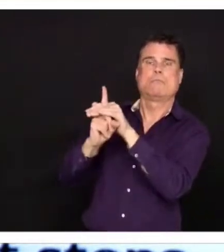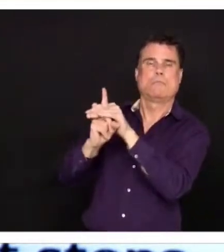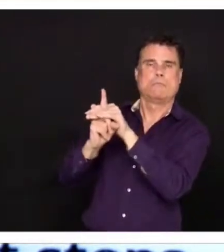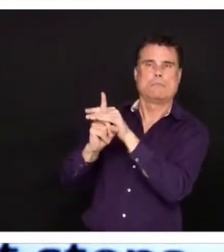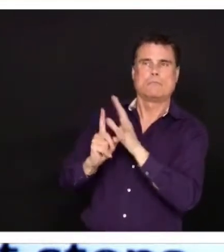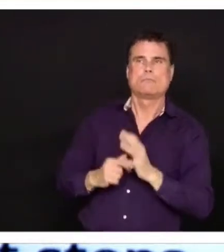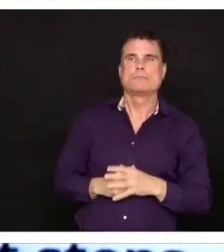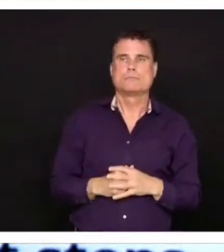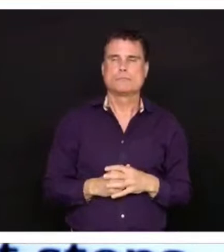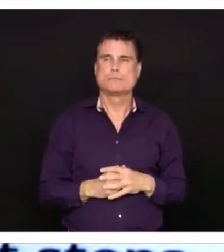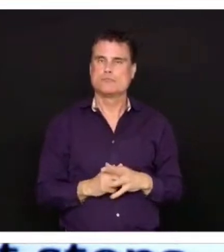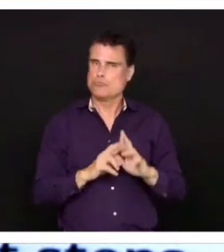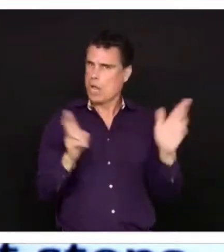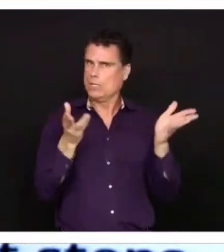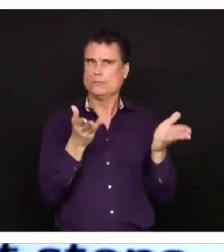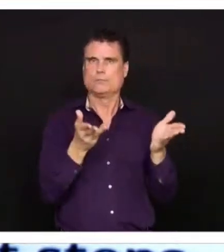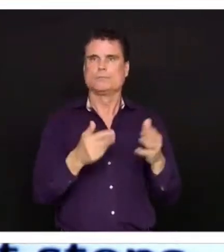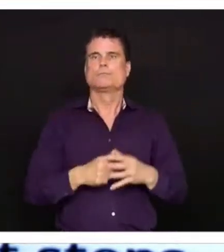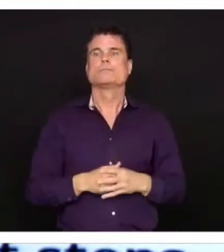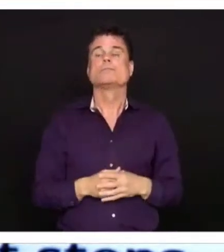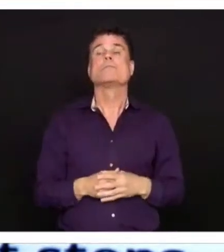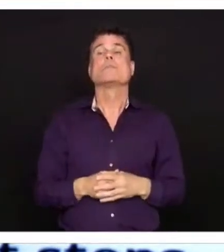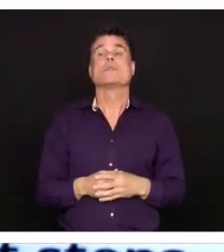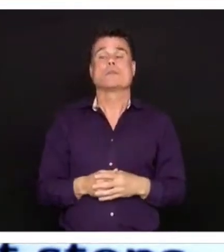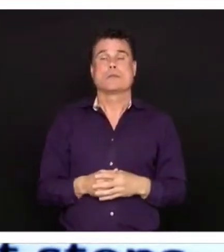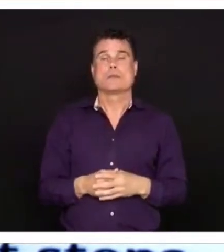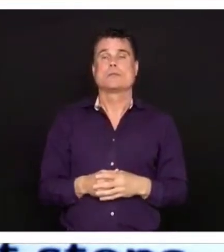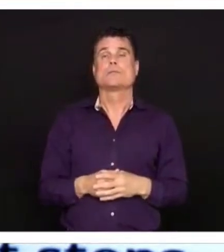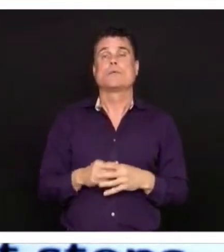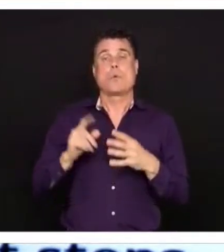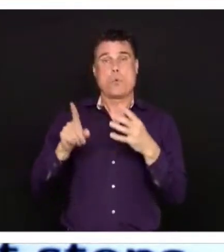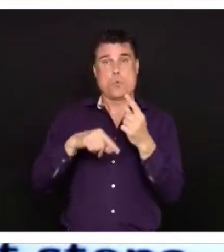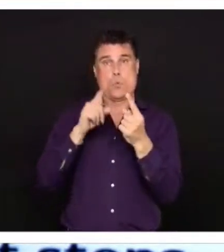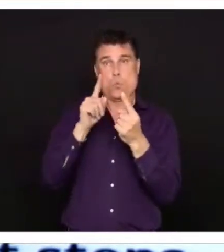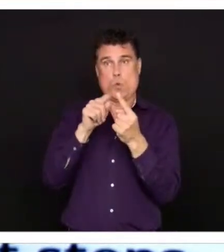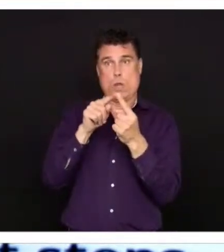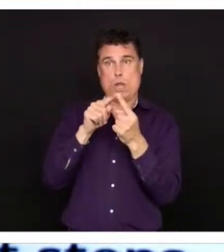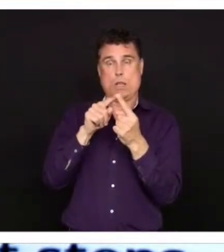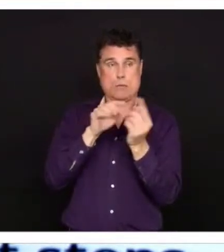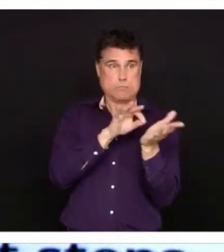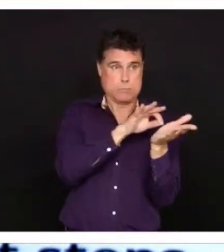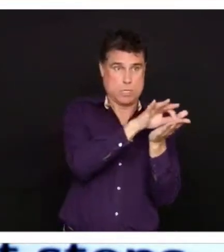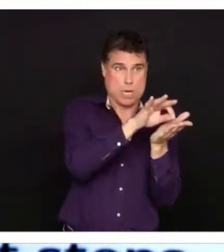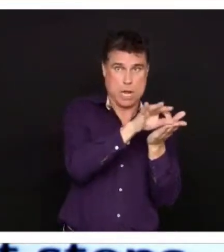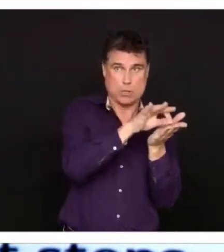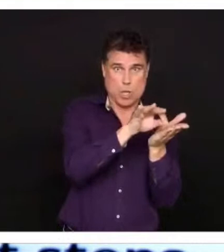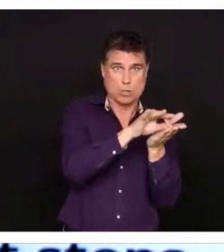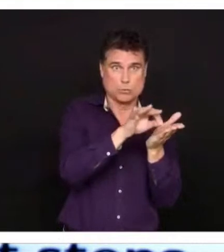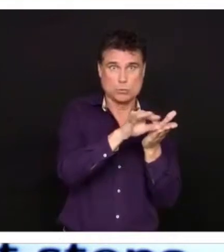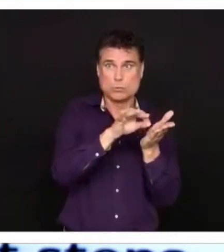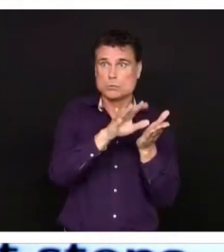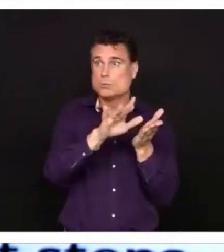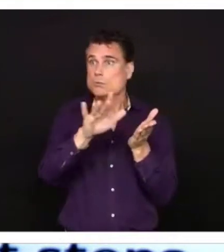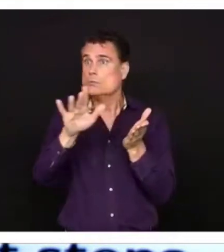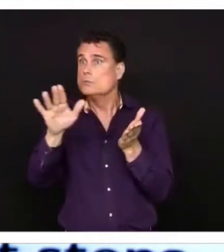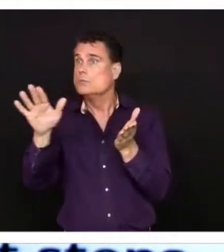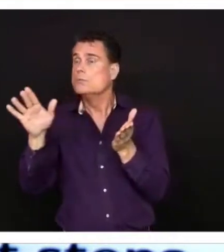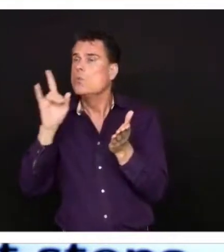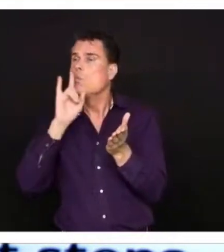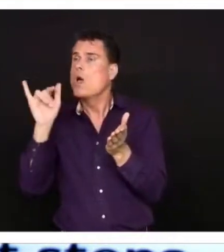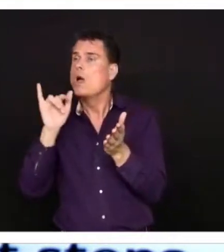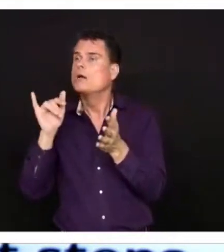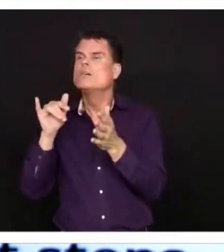is. So if you take all of the demand, the COVID-19 demand for critical care beds, which is the 960 figure,